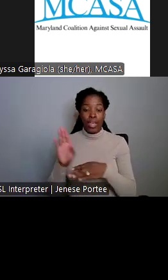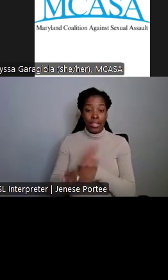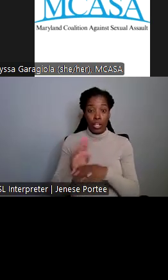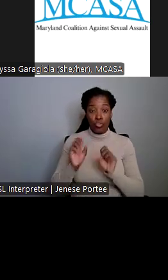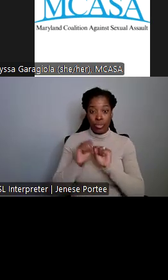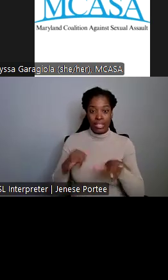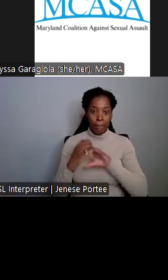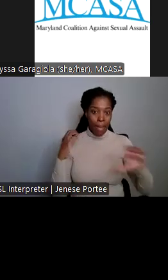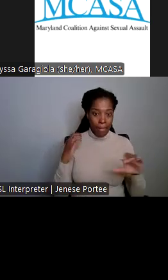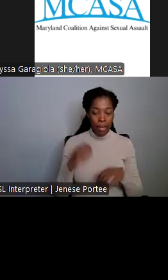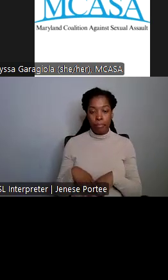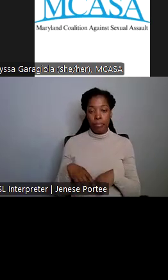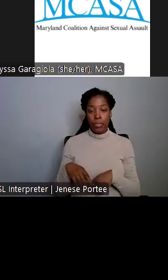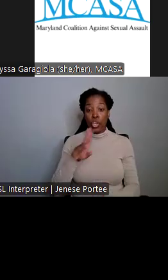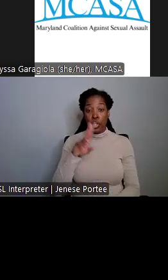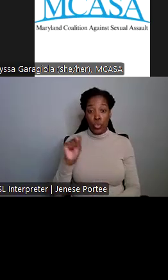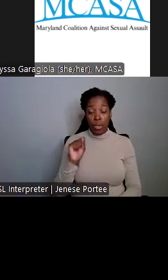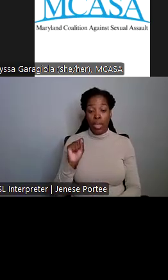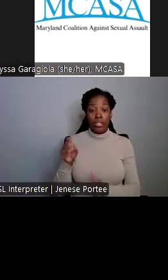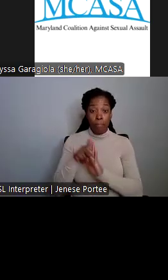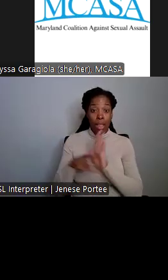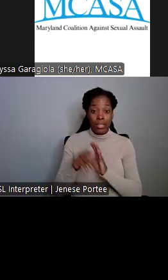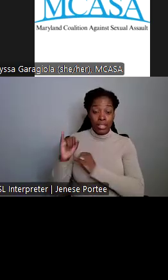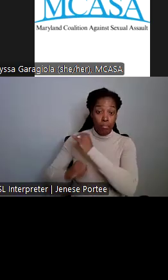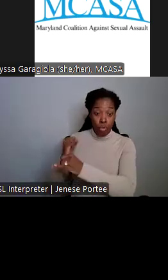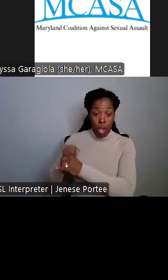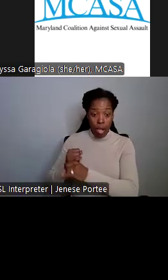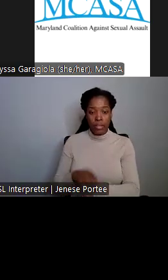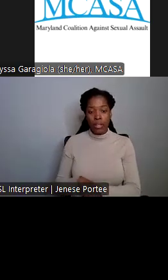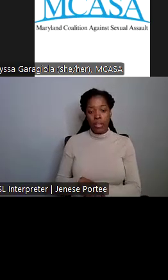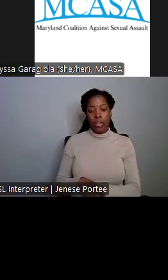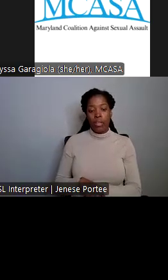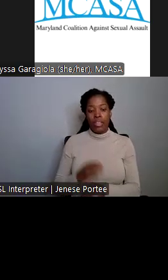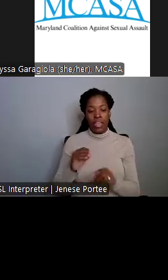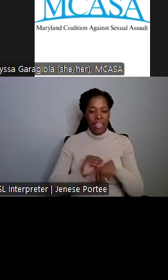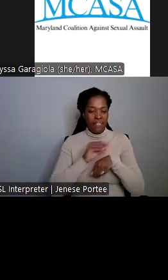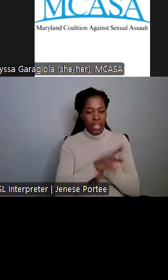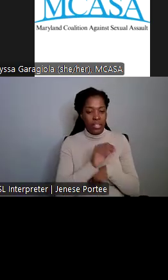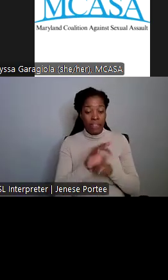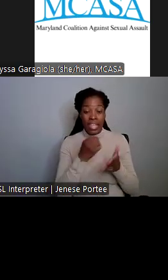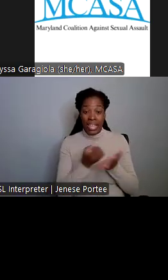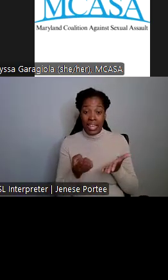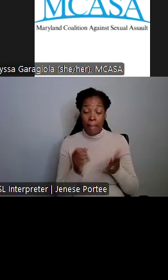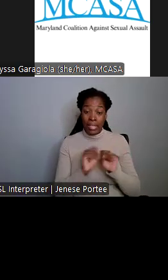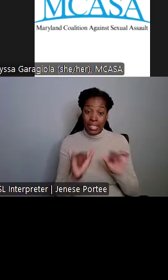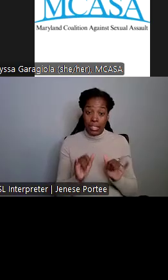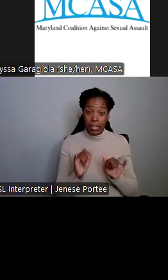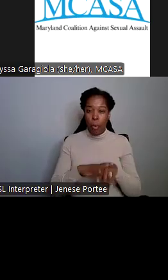the economic system on different cultures. I'm reading a book called Yellowbird right now about